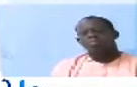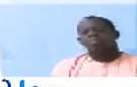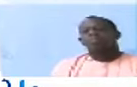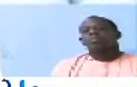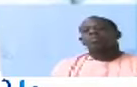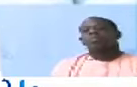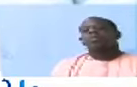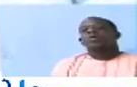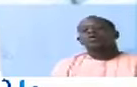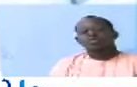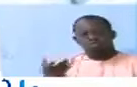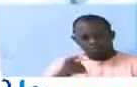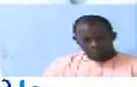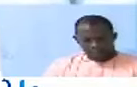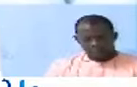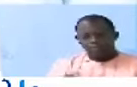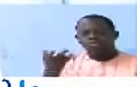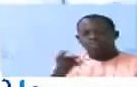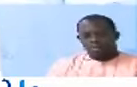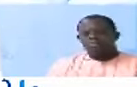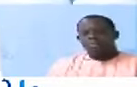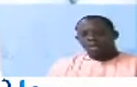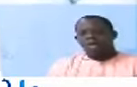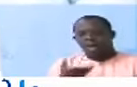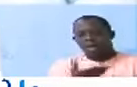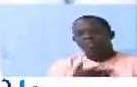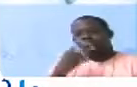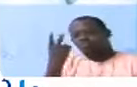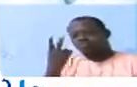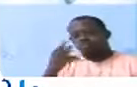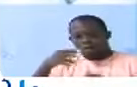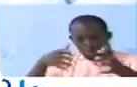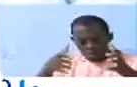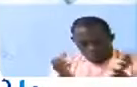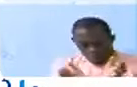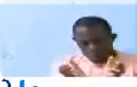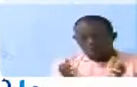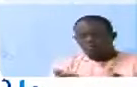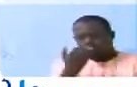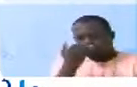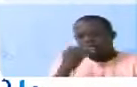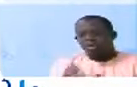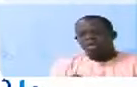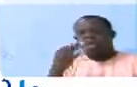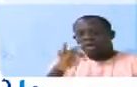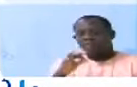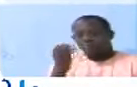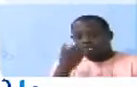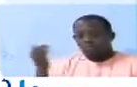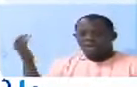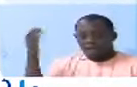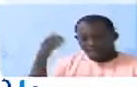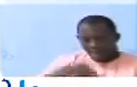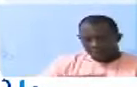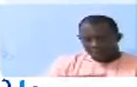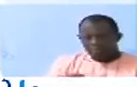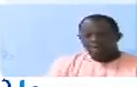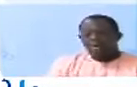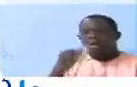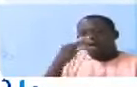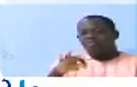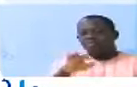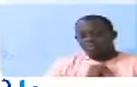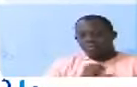Well, sometimes they will bring only two basins of food. And when this food arrives, the Kasinkas